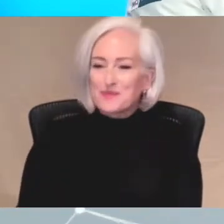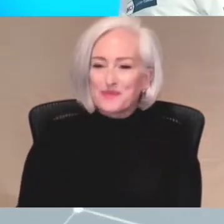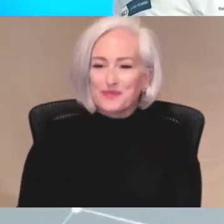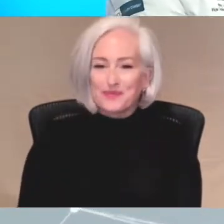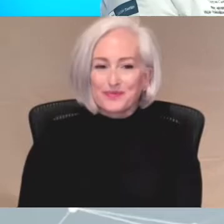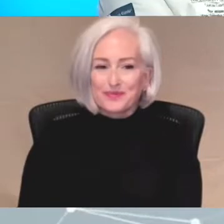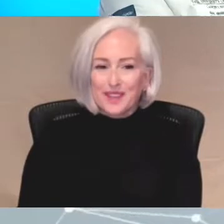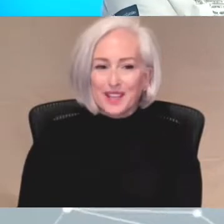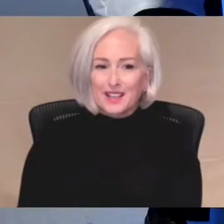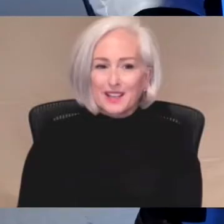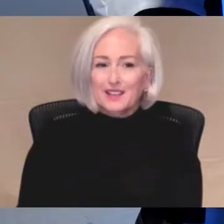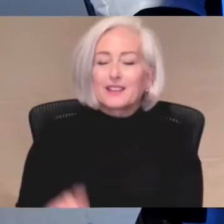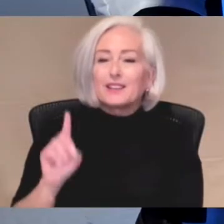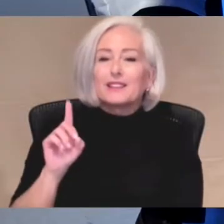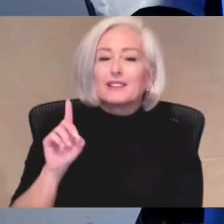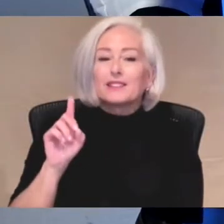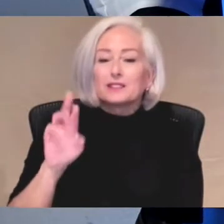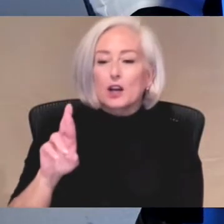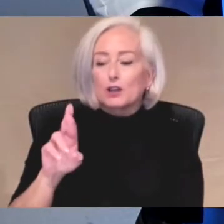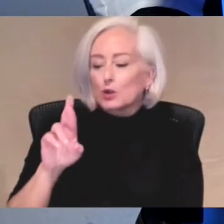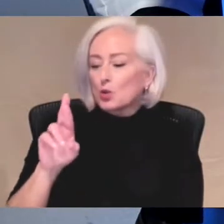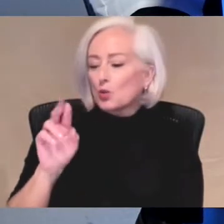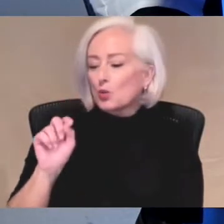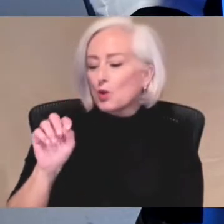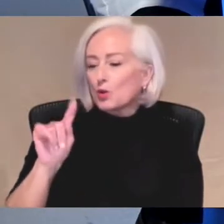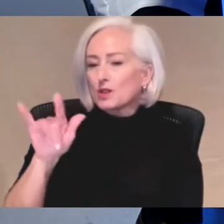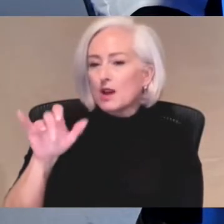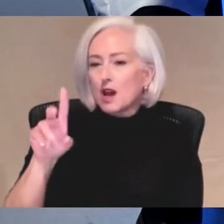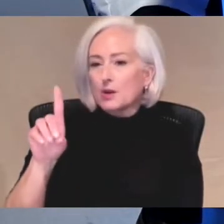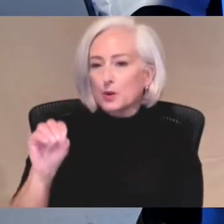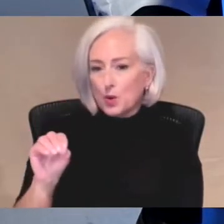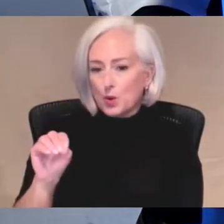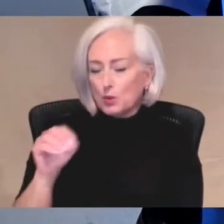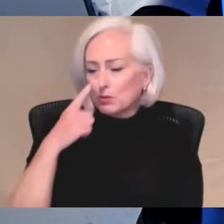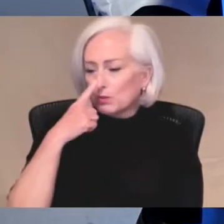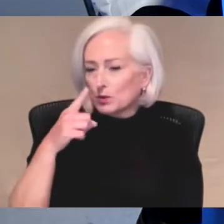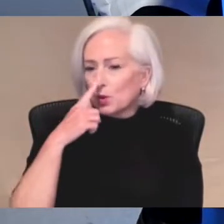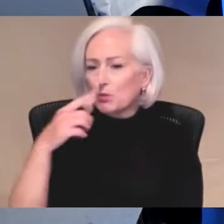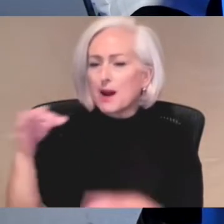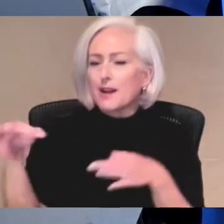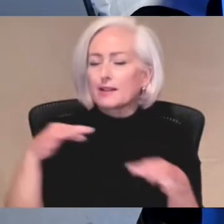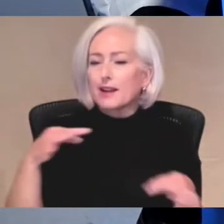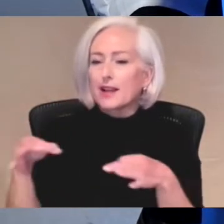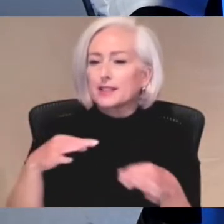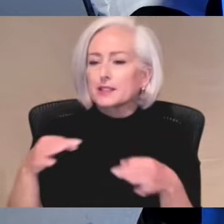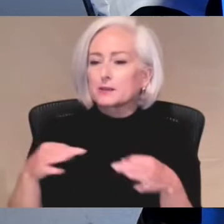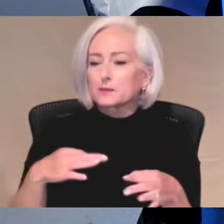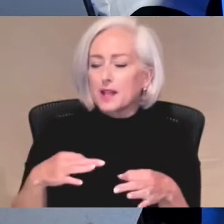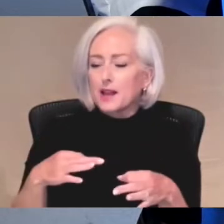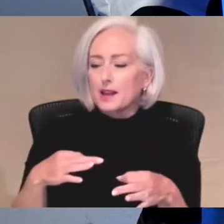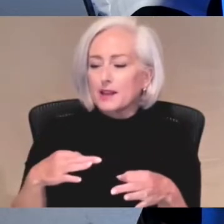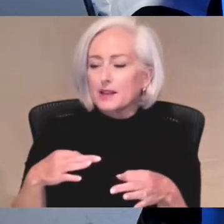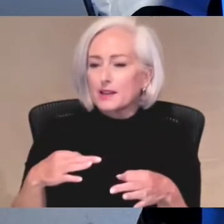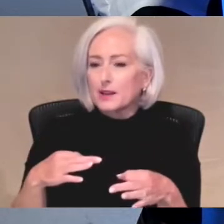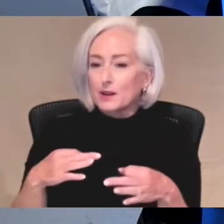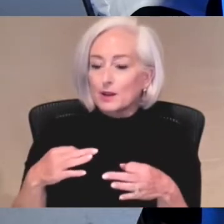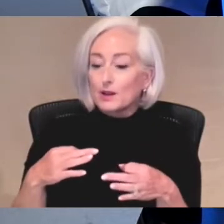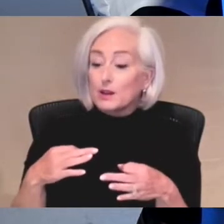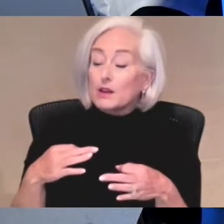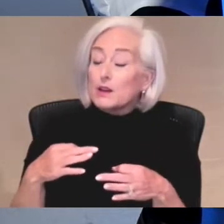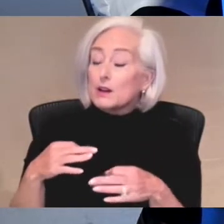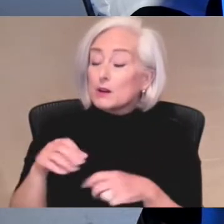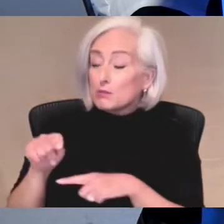So, Dr. Rotondo, could you explain to us a little bit about the differences between proton